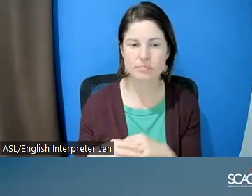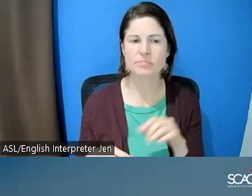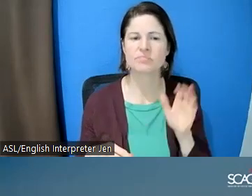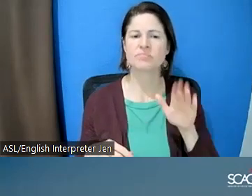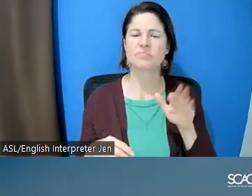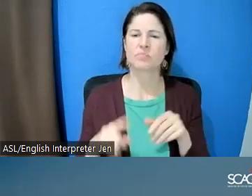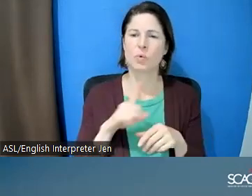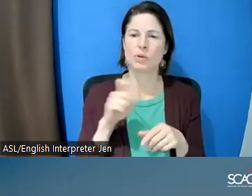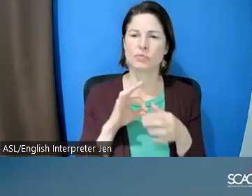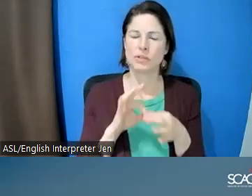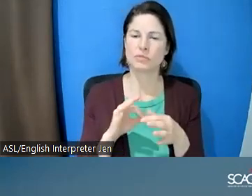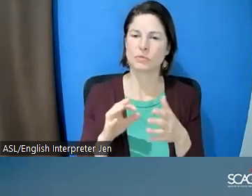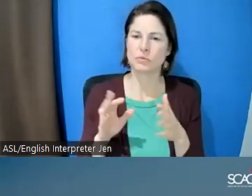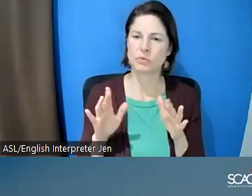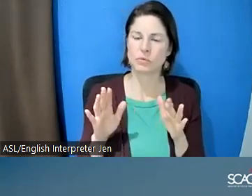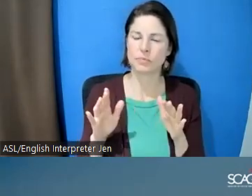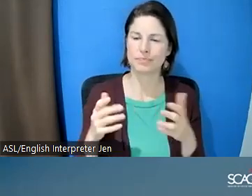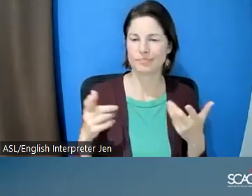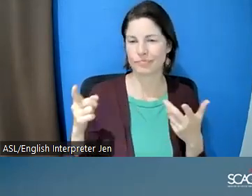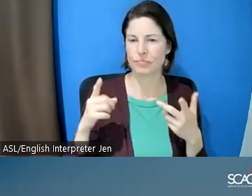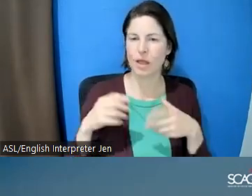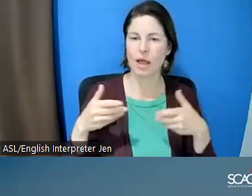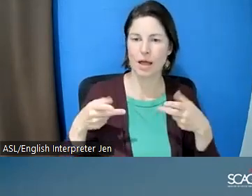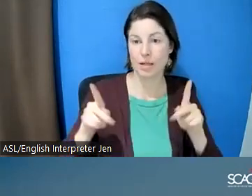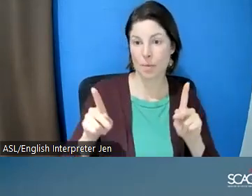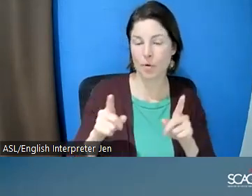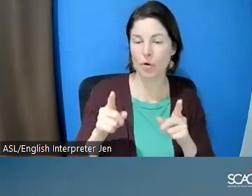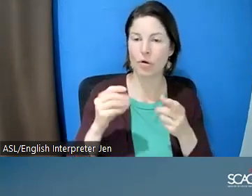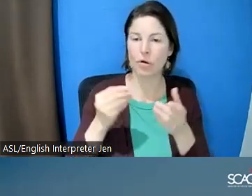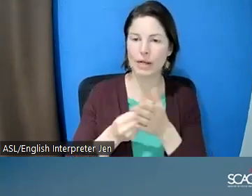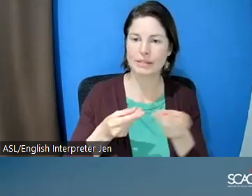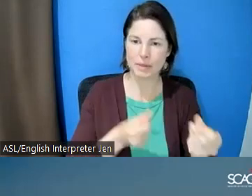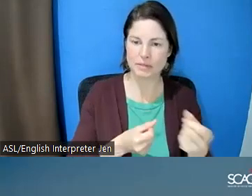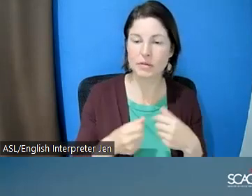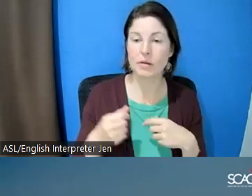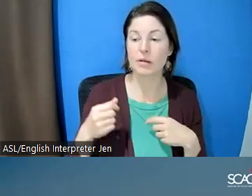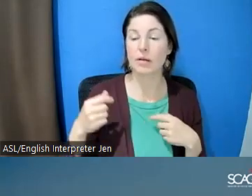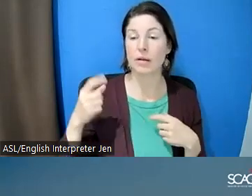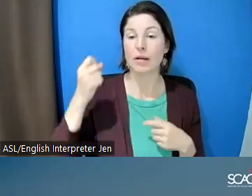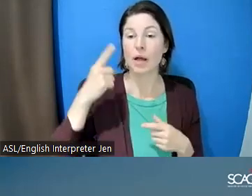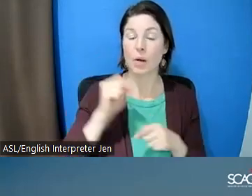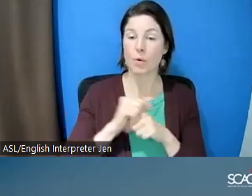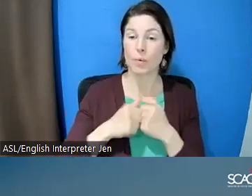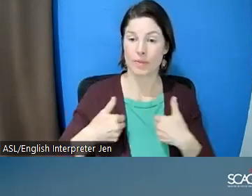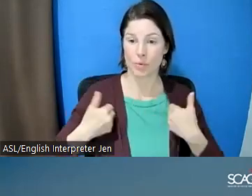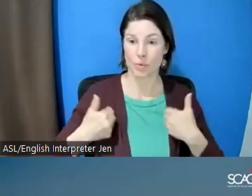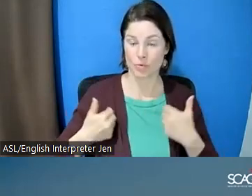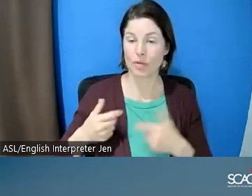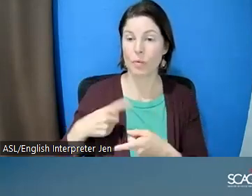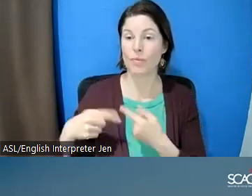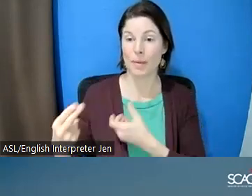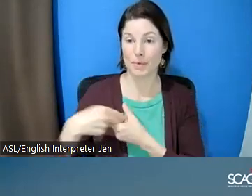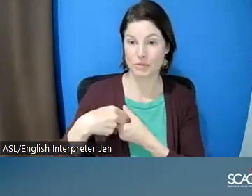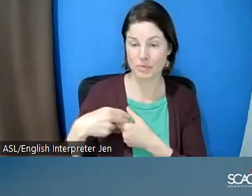expenses. Like at Youth Leadership Institute, we work with youth and we like to pay them stipends when they participate. So it would